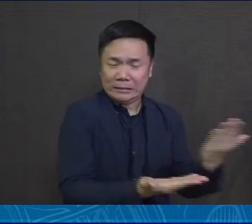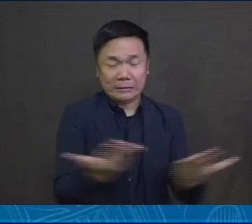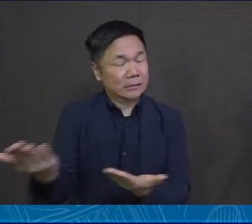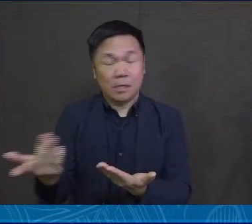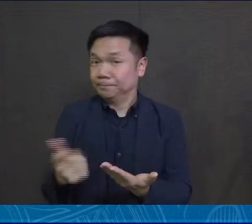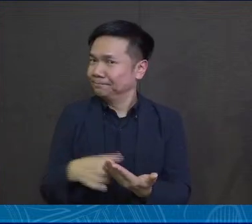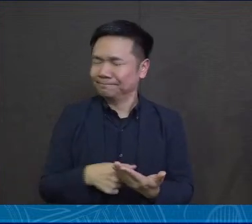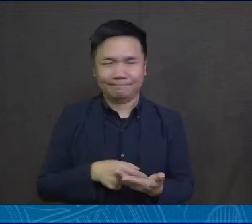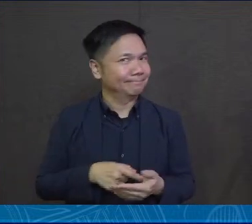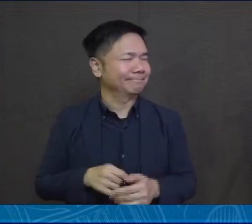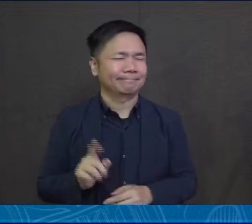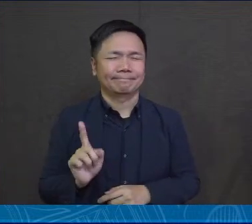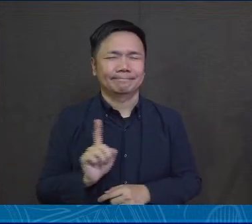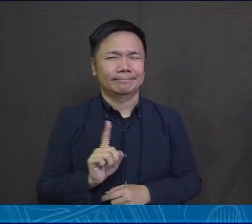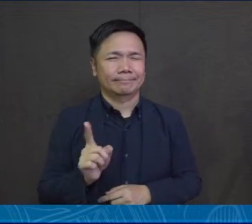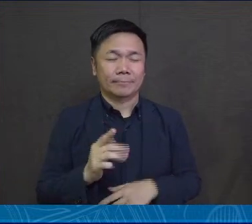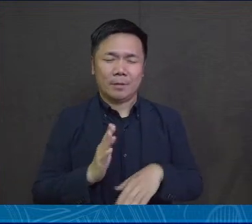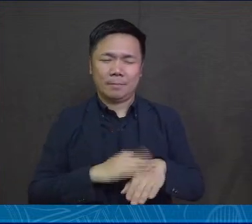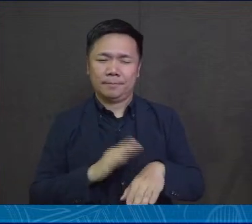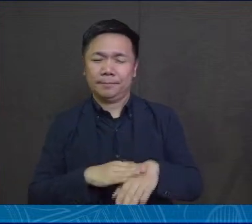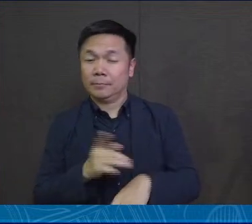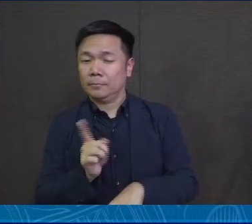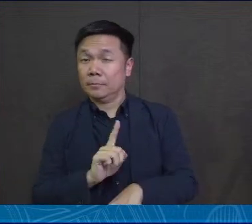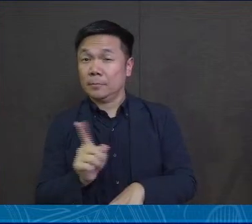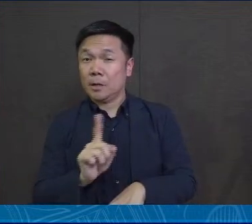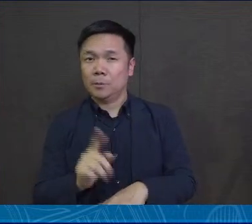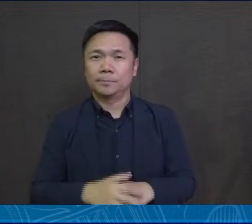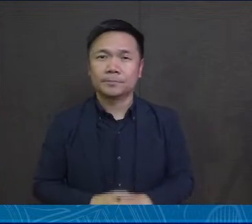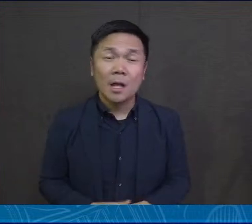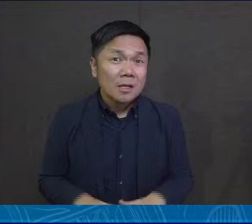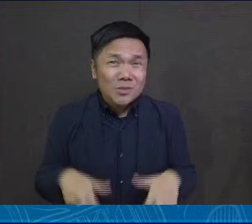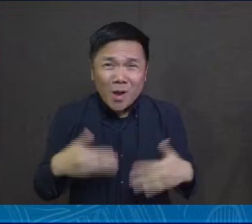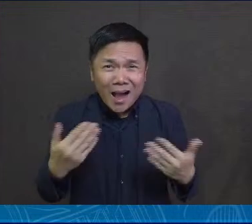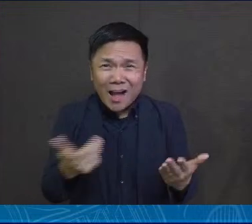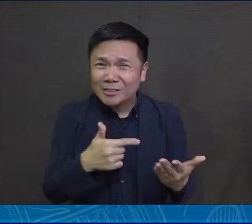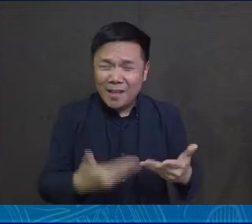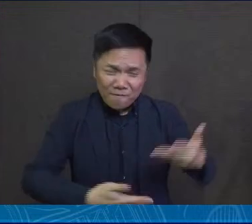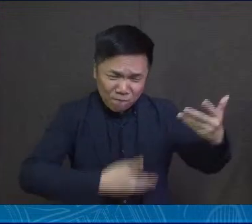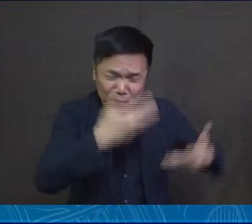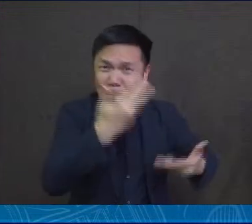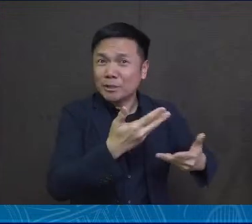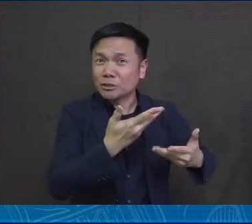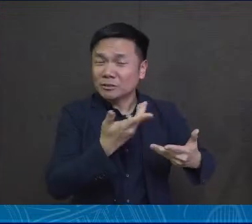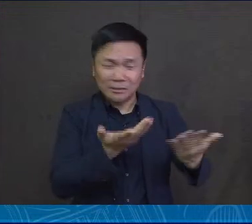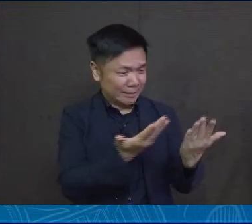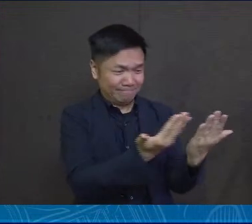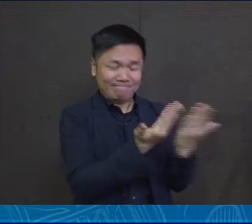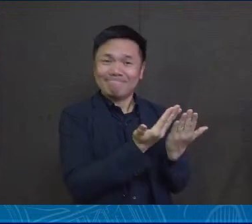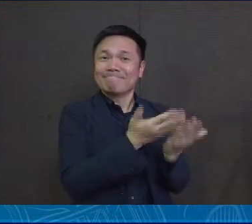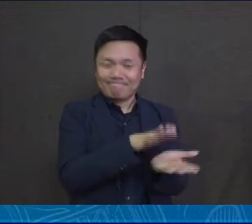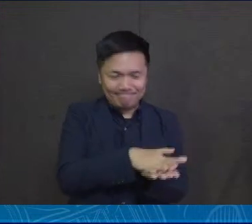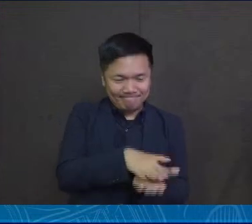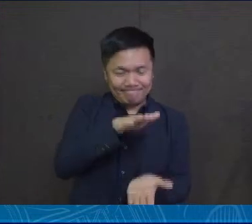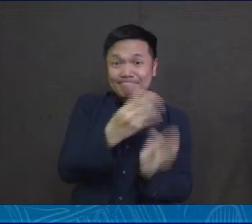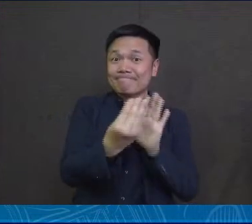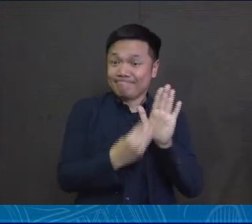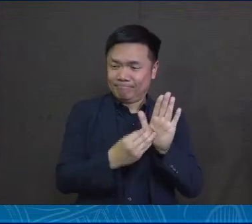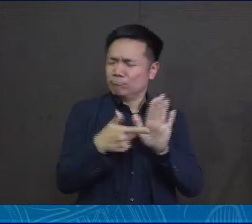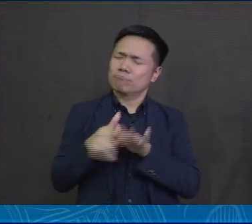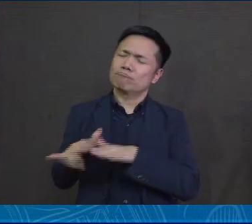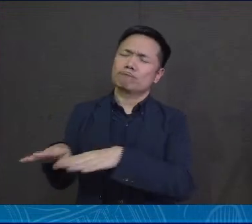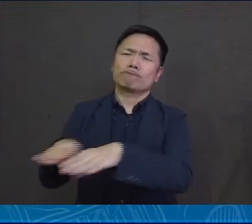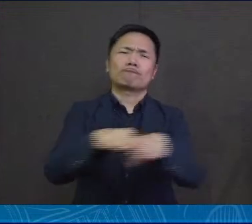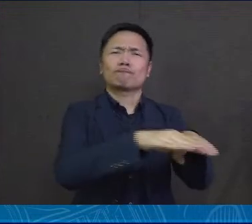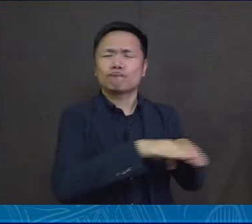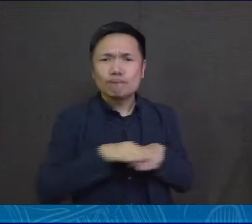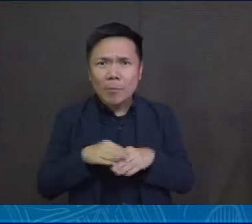a challenge. And then so how do you actually standardise and share the same information with everybody is something that we grapple with,